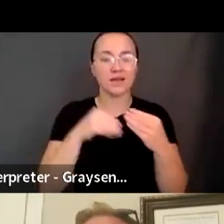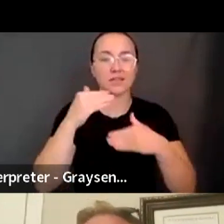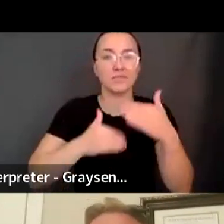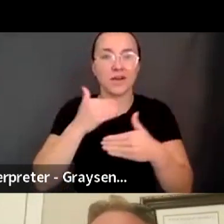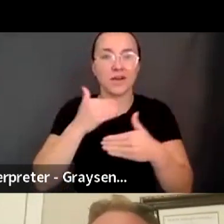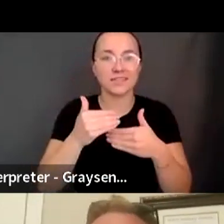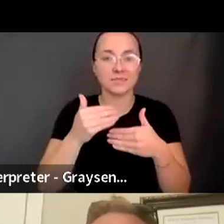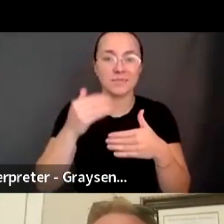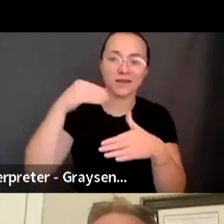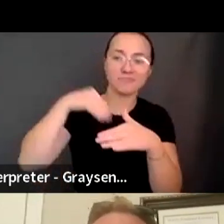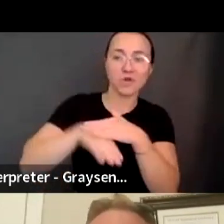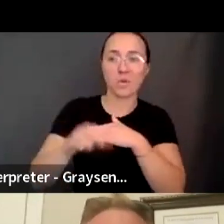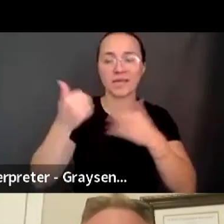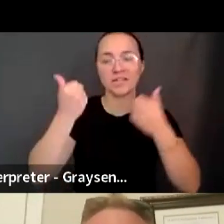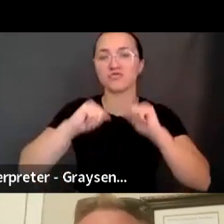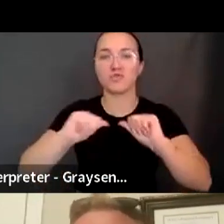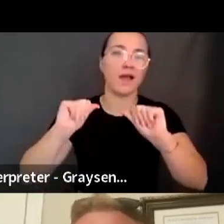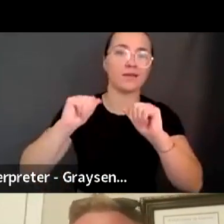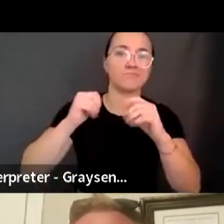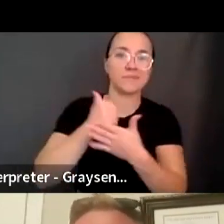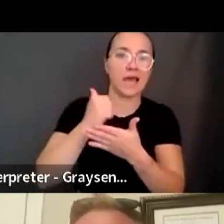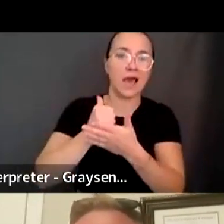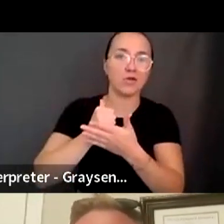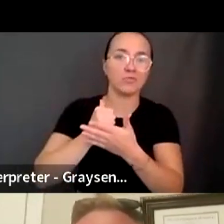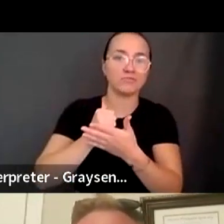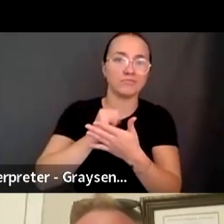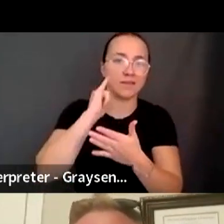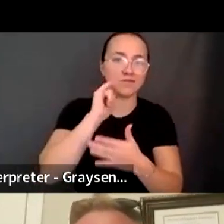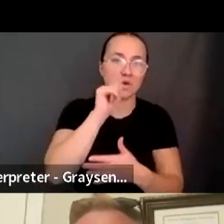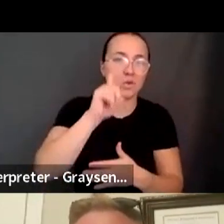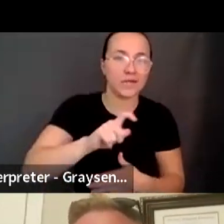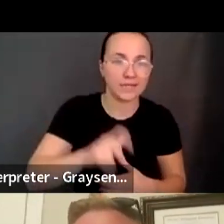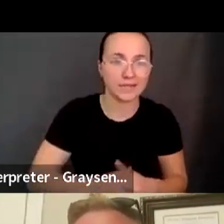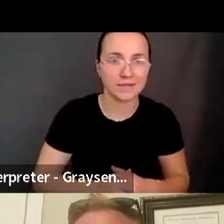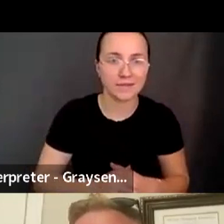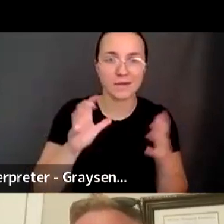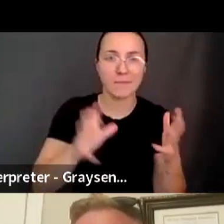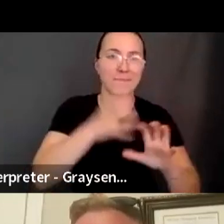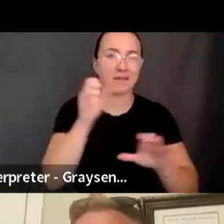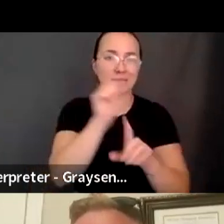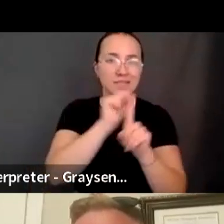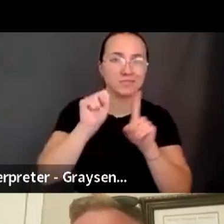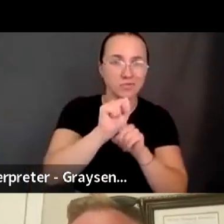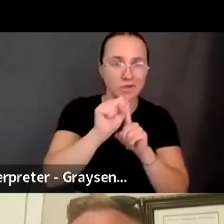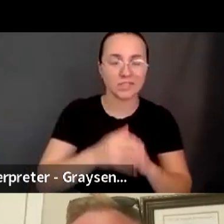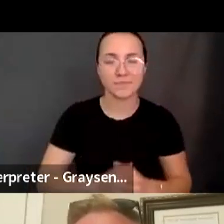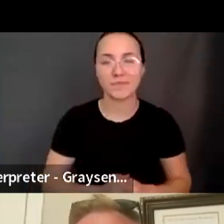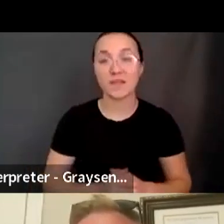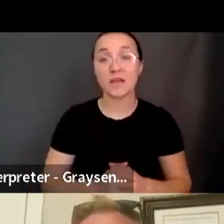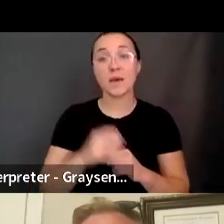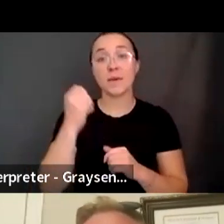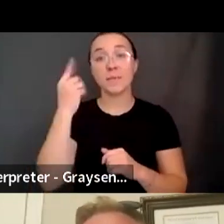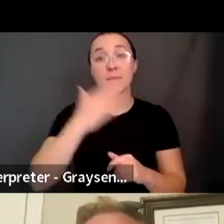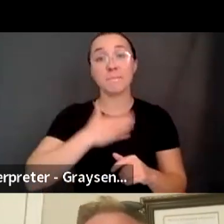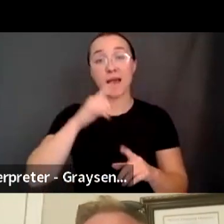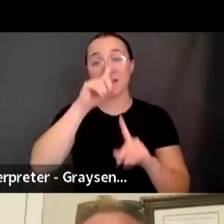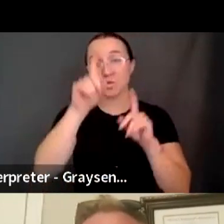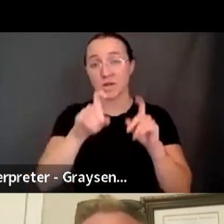up. But my question really was, like, is there a push for some of your philosophy stuff